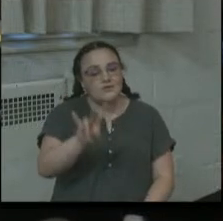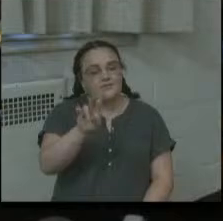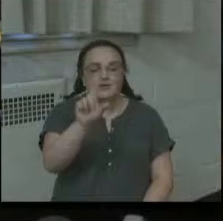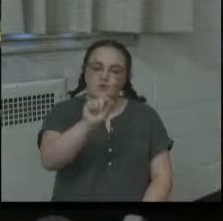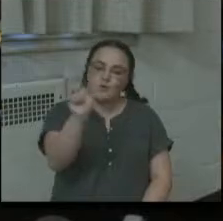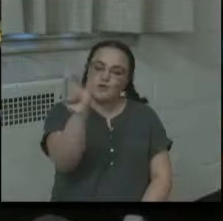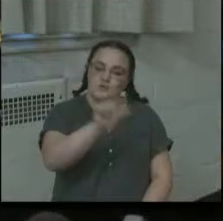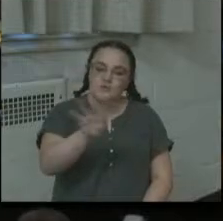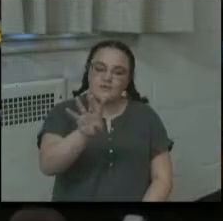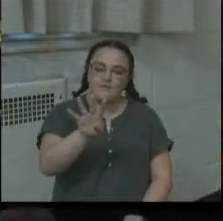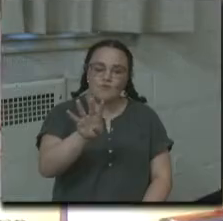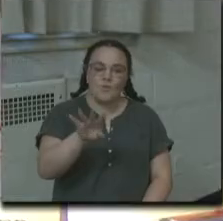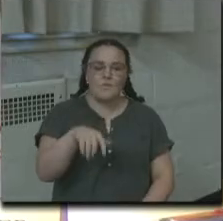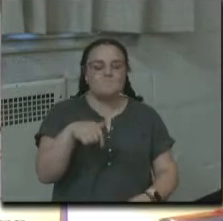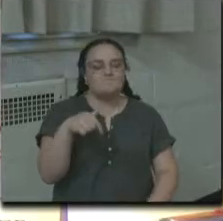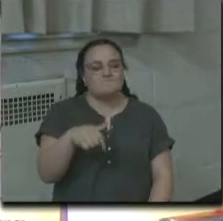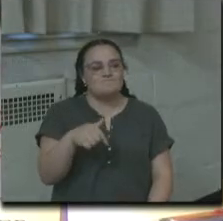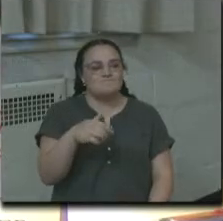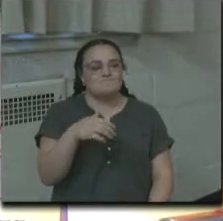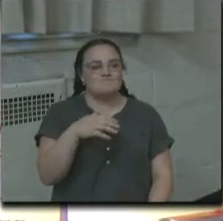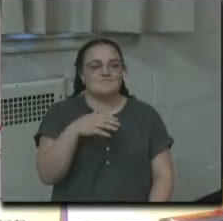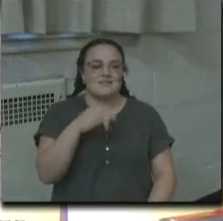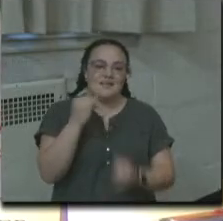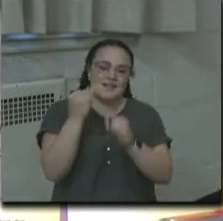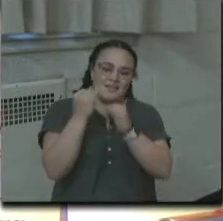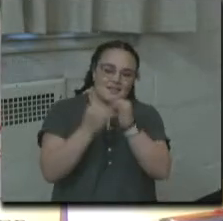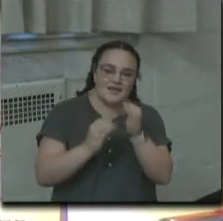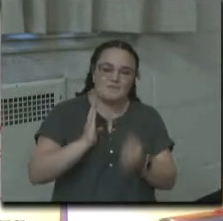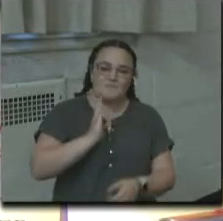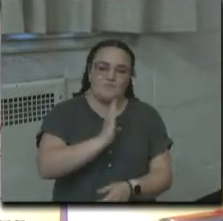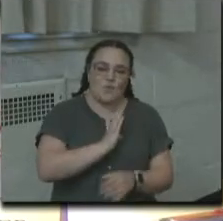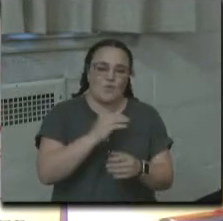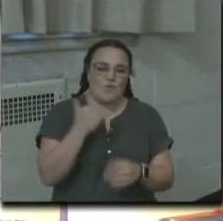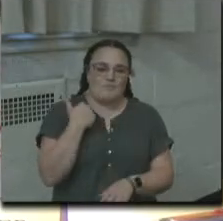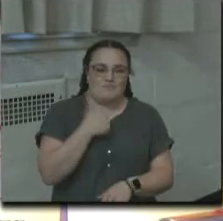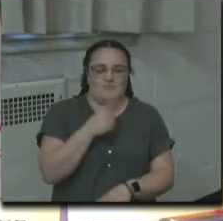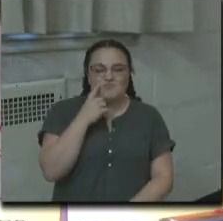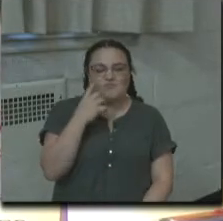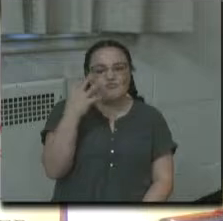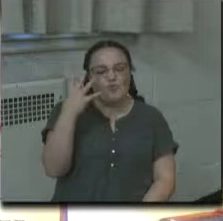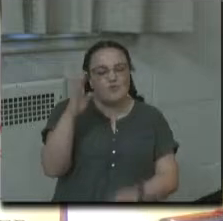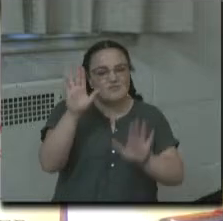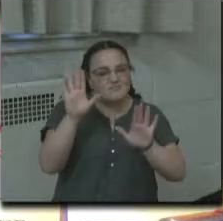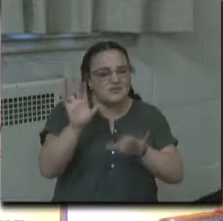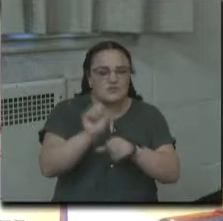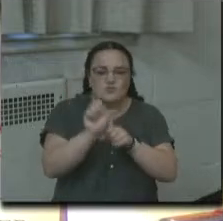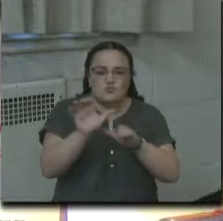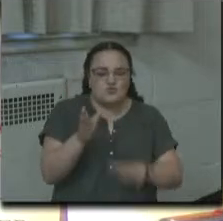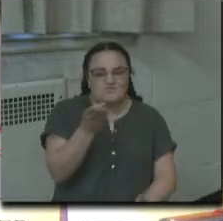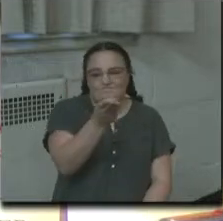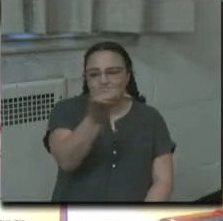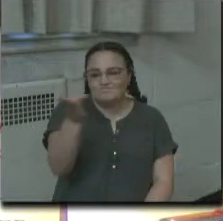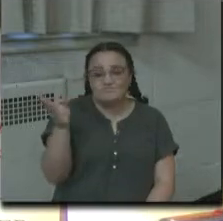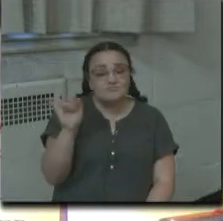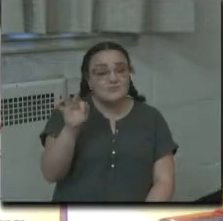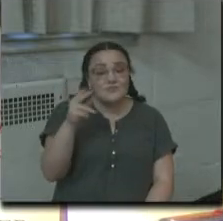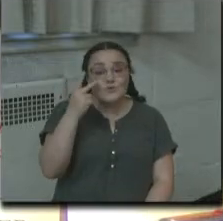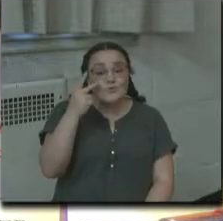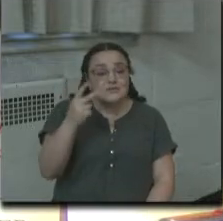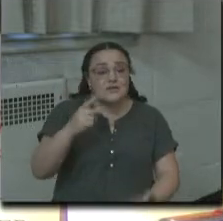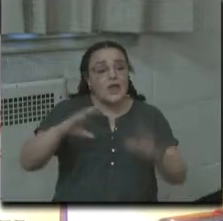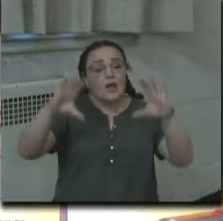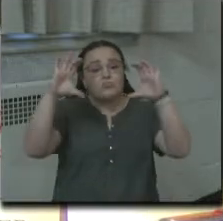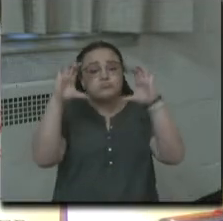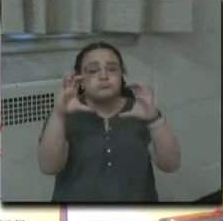2024, marks the last board meeting for 4 of our amazing colleagues. In case you don't see these amazing balloons and